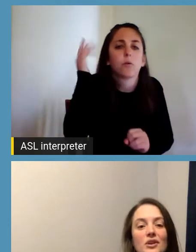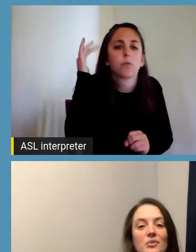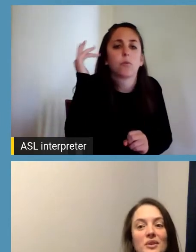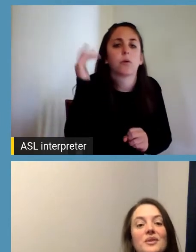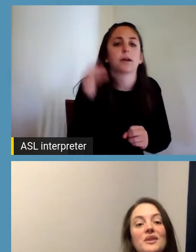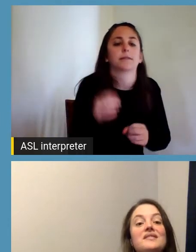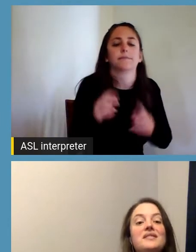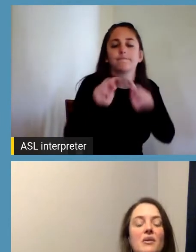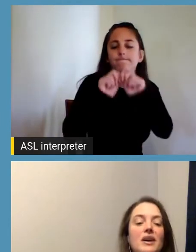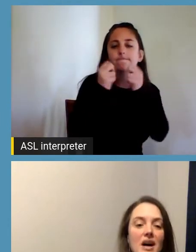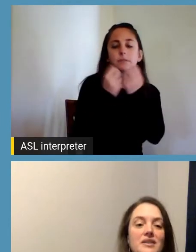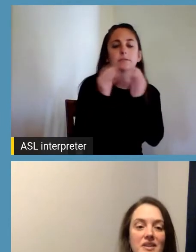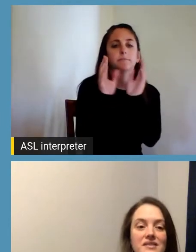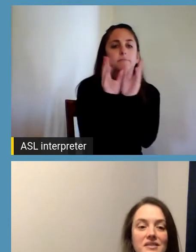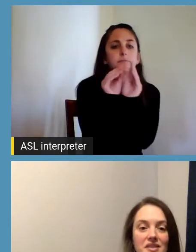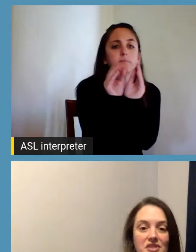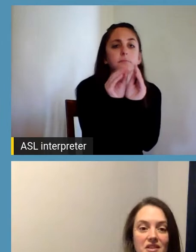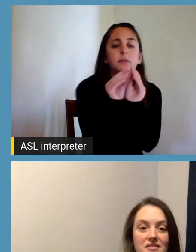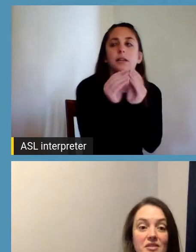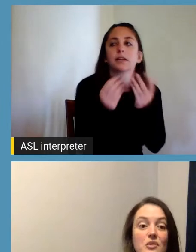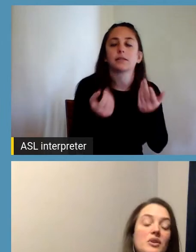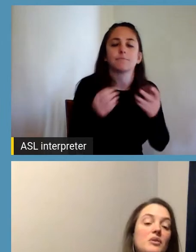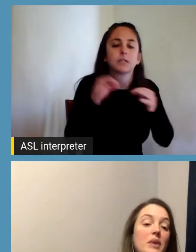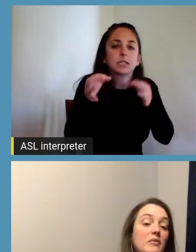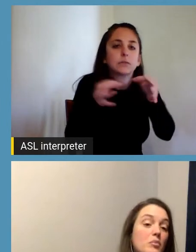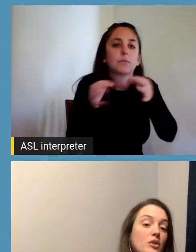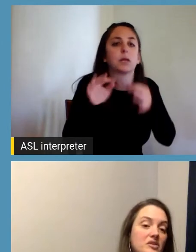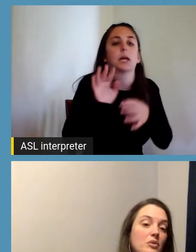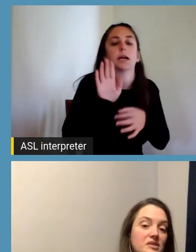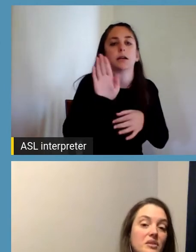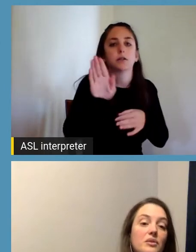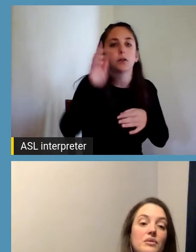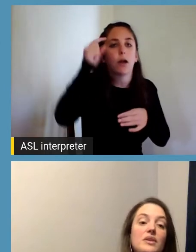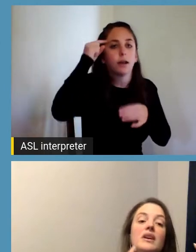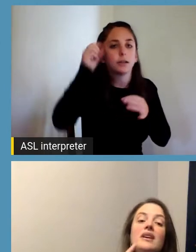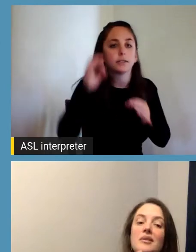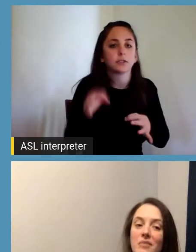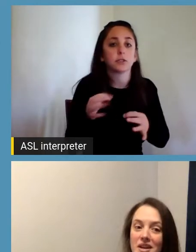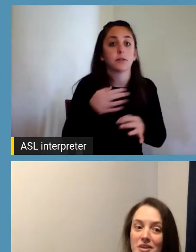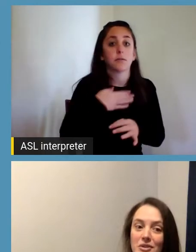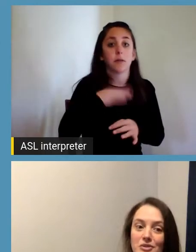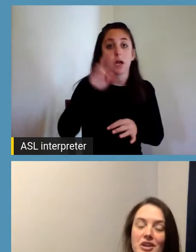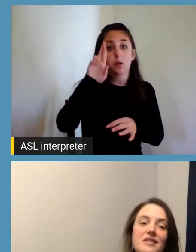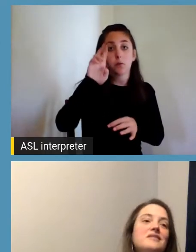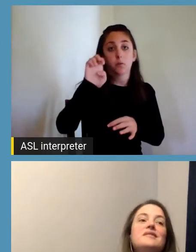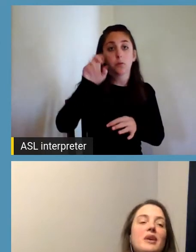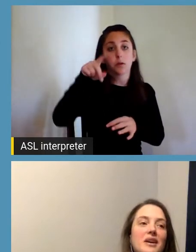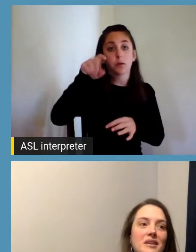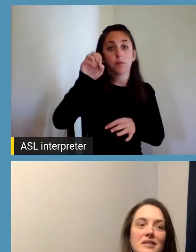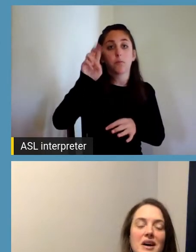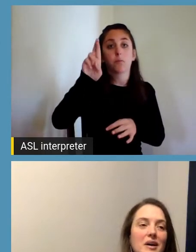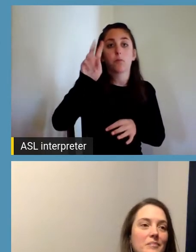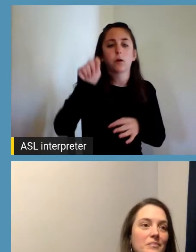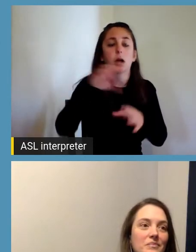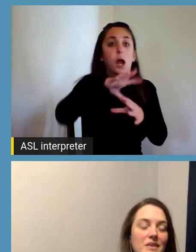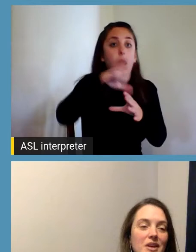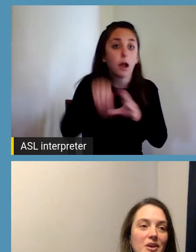everybody on board with, this is how I got to this decision. So my reports always include my conclusions,